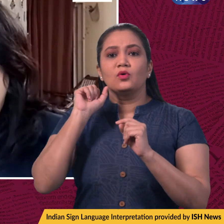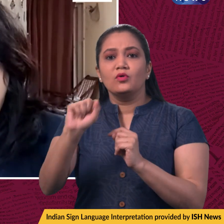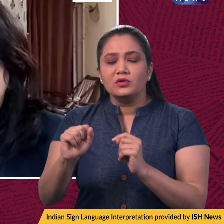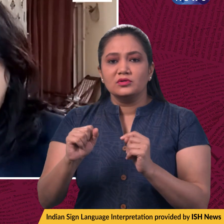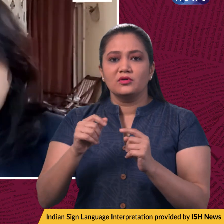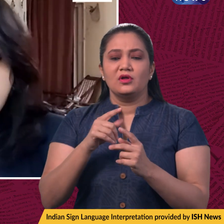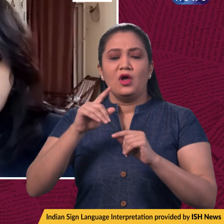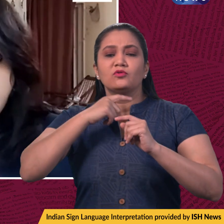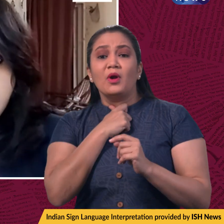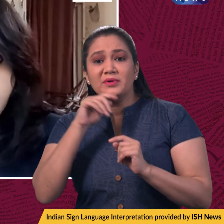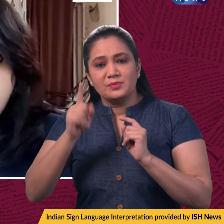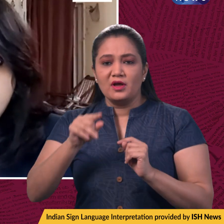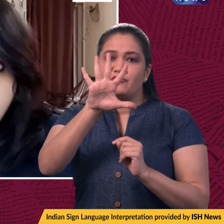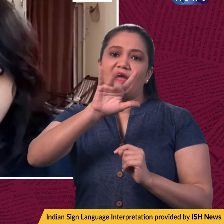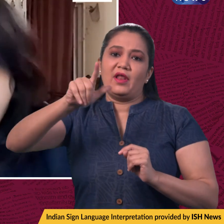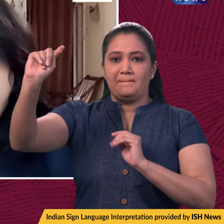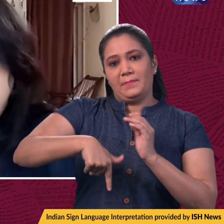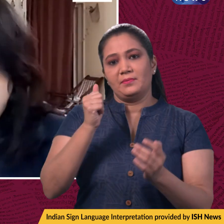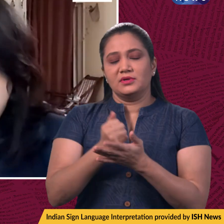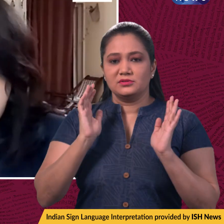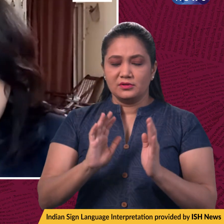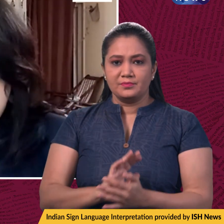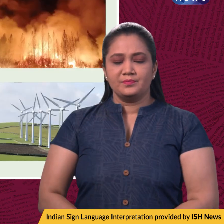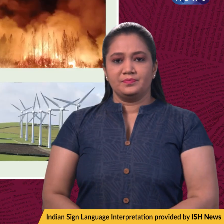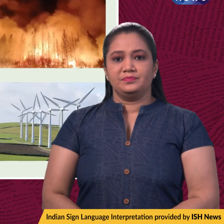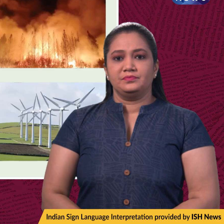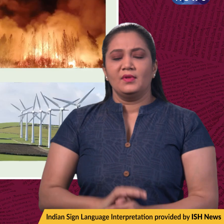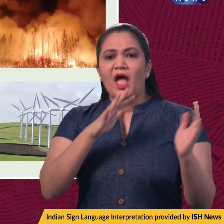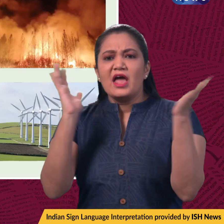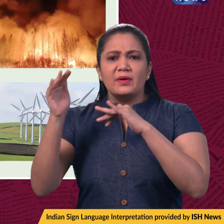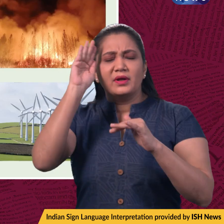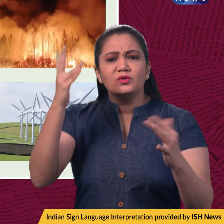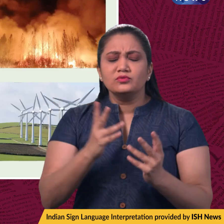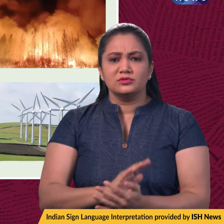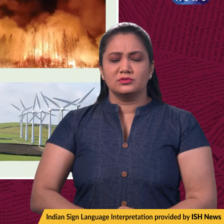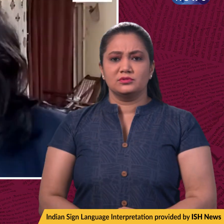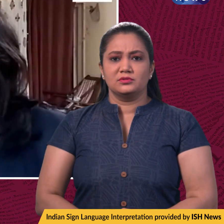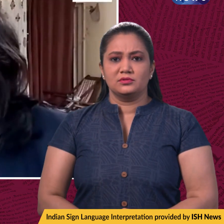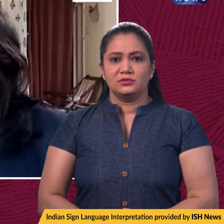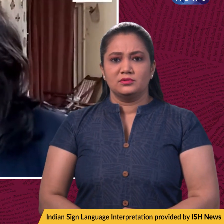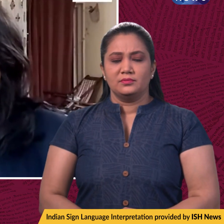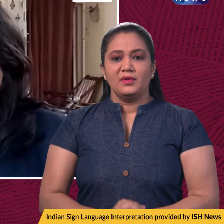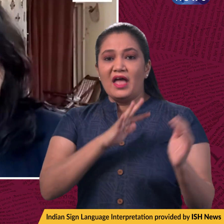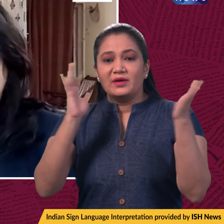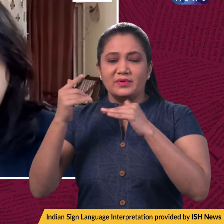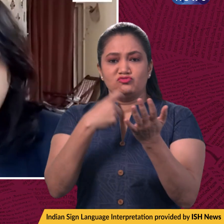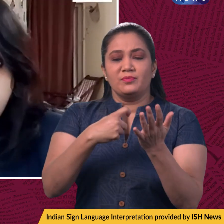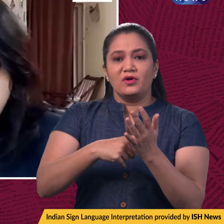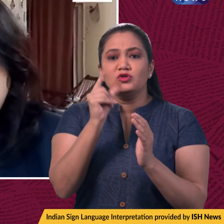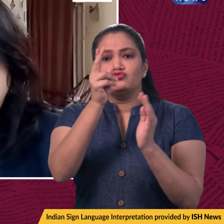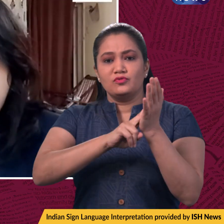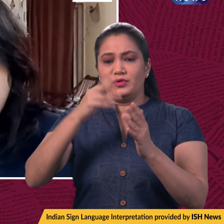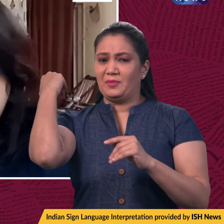supposed to submit a provisional surety of 5 lakh rupees. Moving on to environment news, environmental report published by